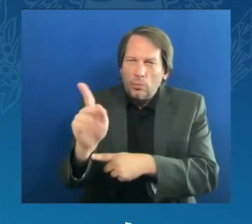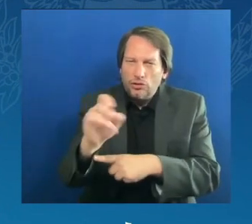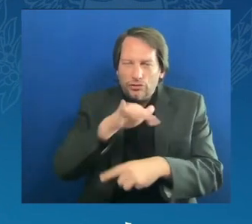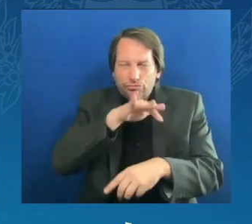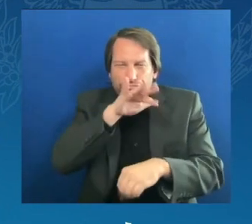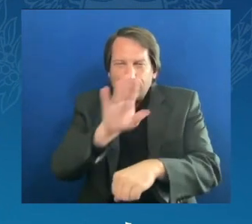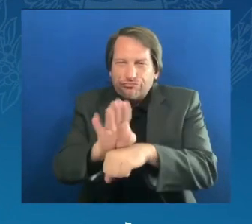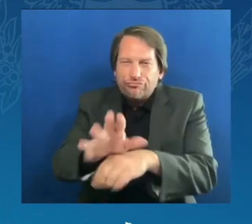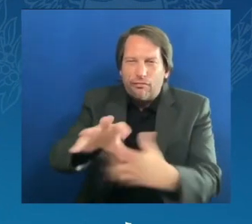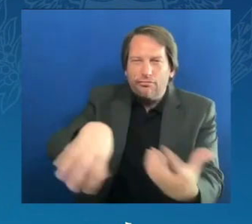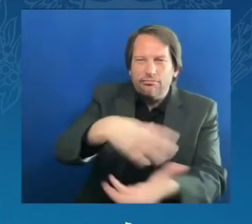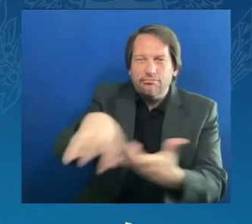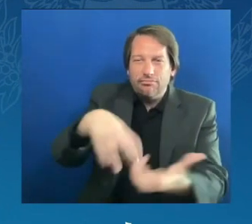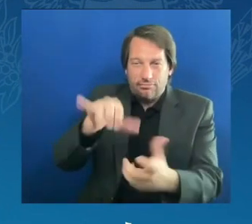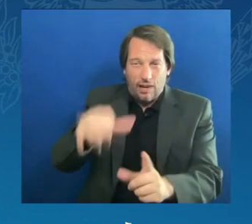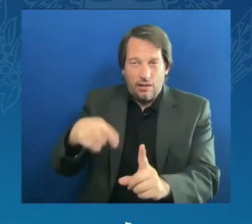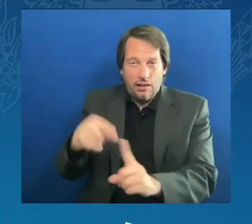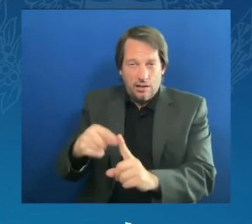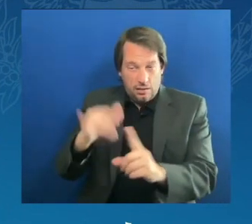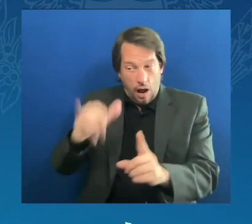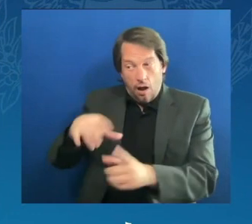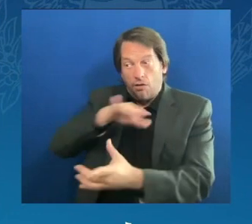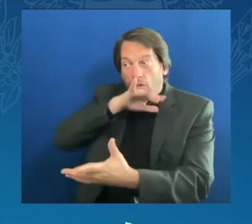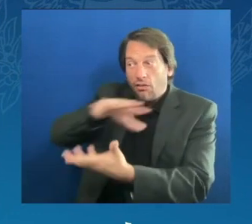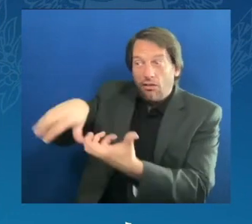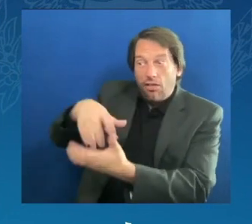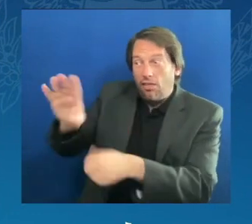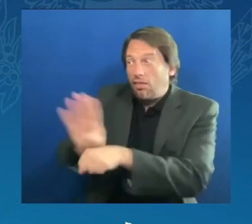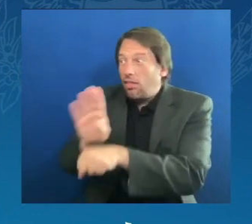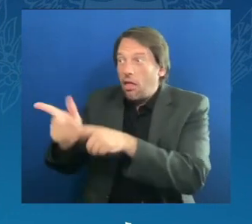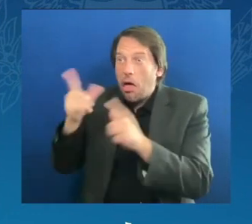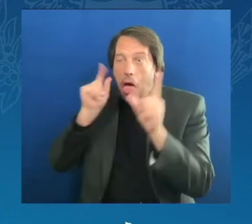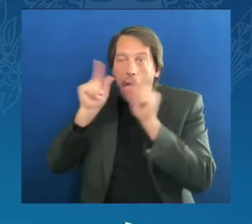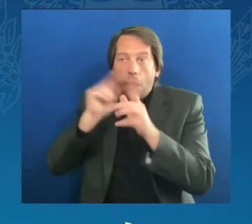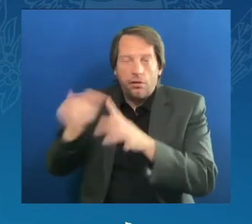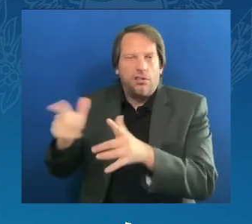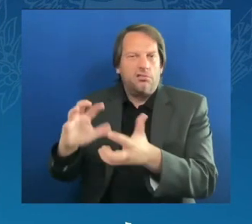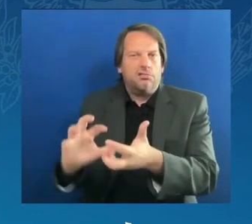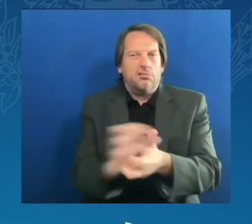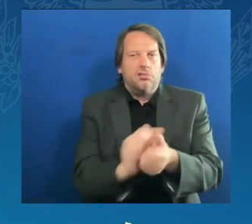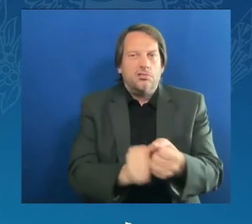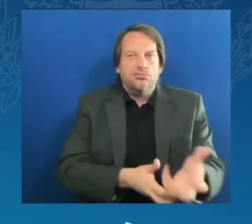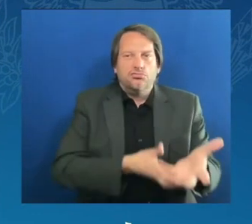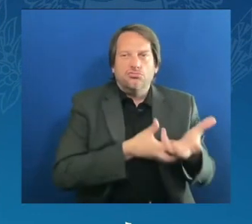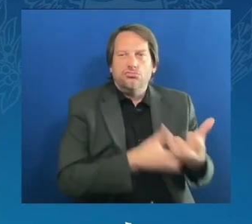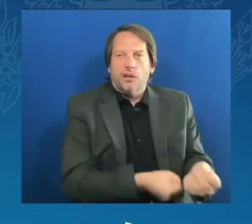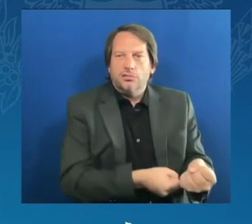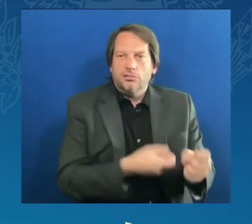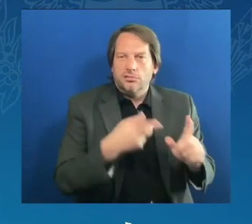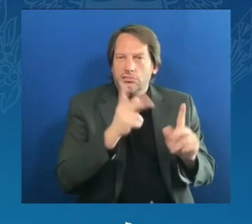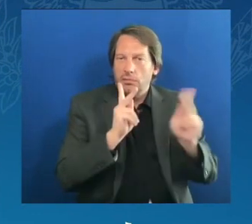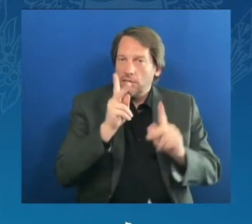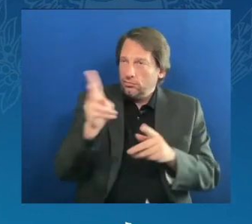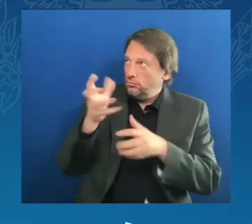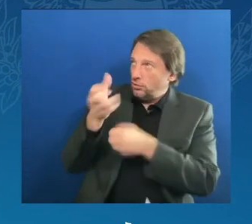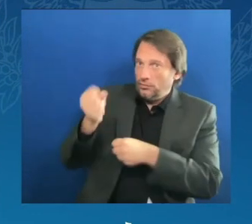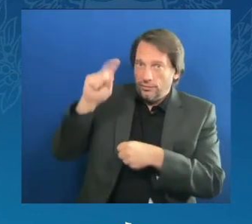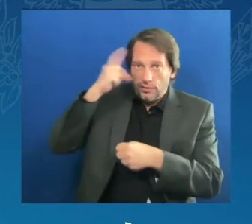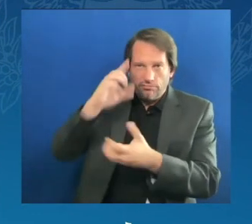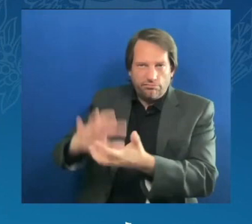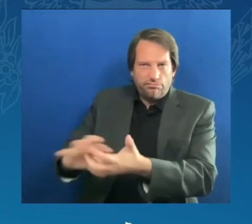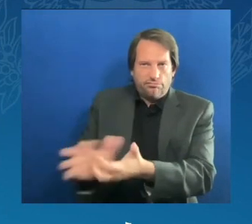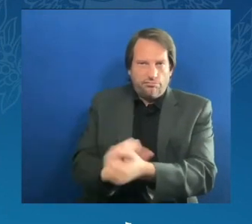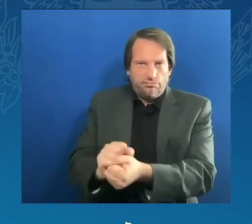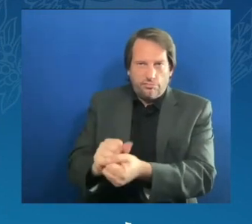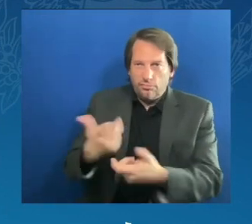people. Corruption is also an impediment to U.S. investment and threatens economic growth.